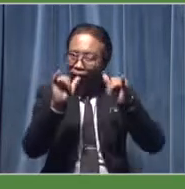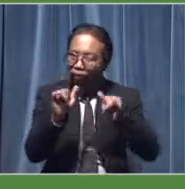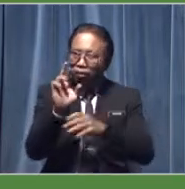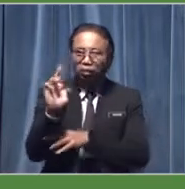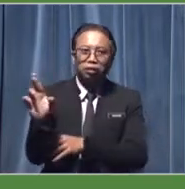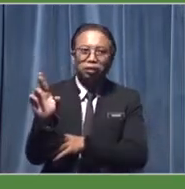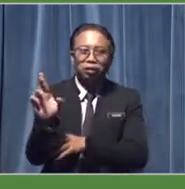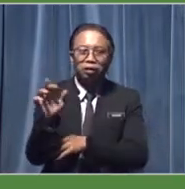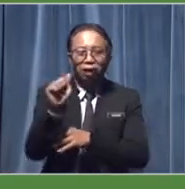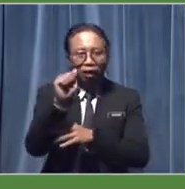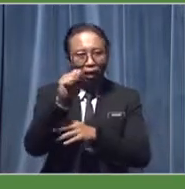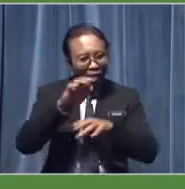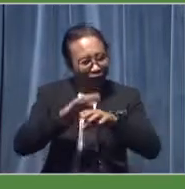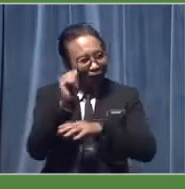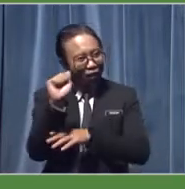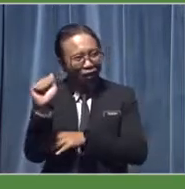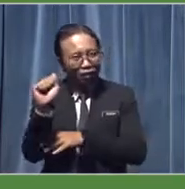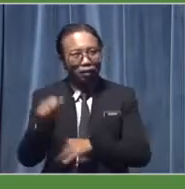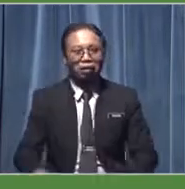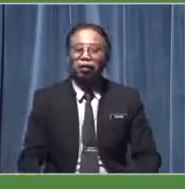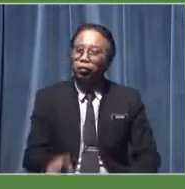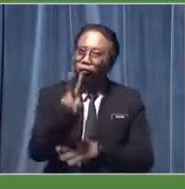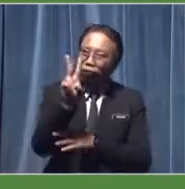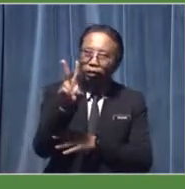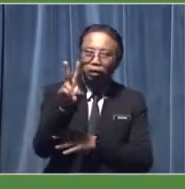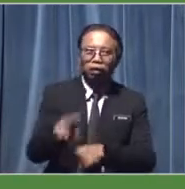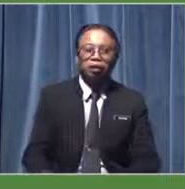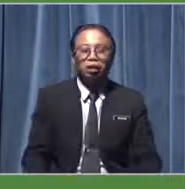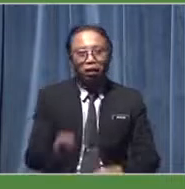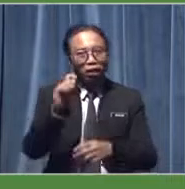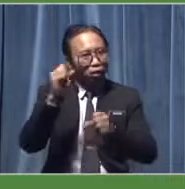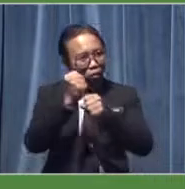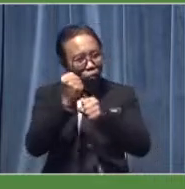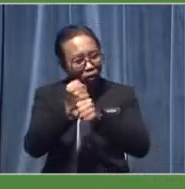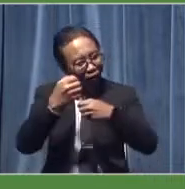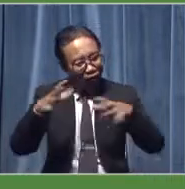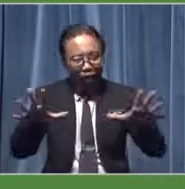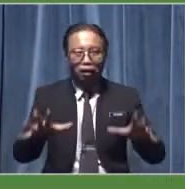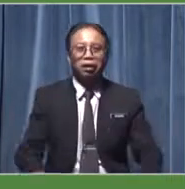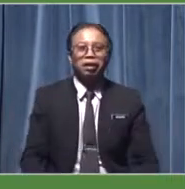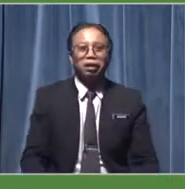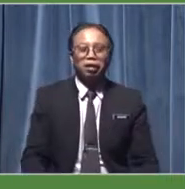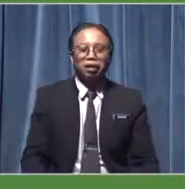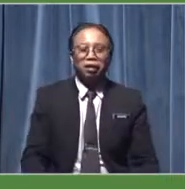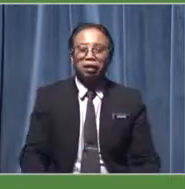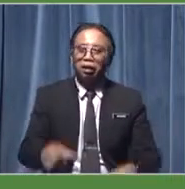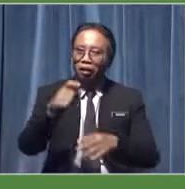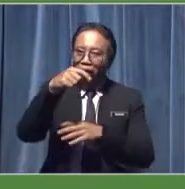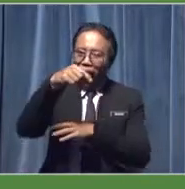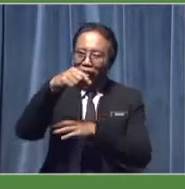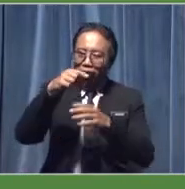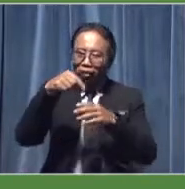potential difference V, the work done is delta Q times